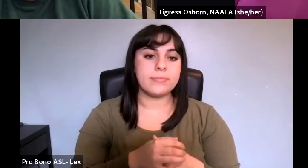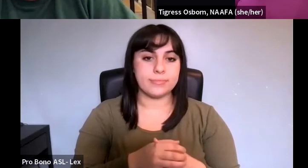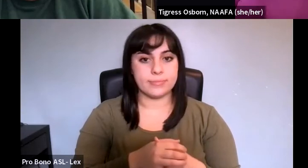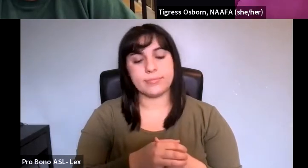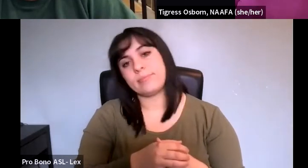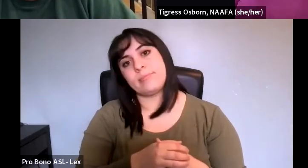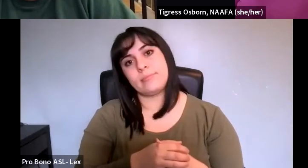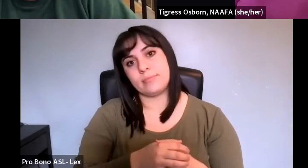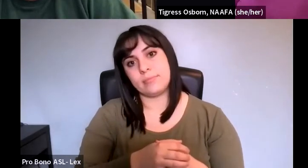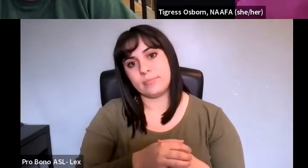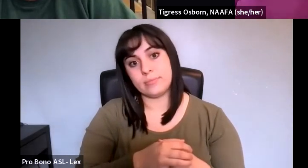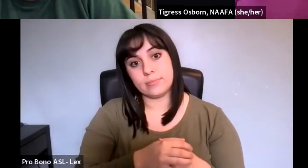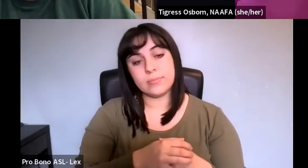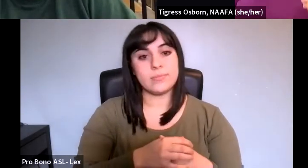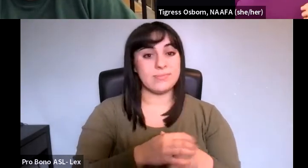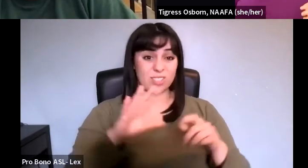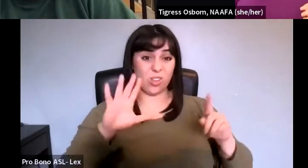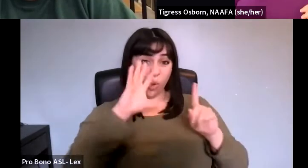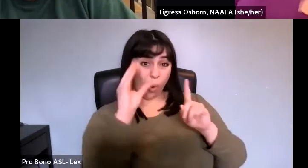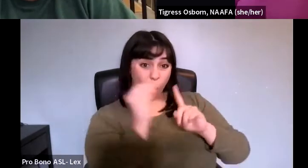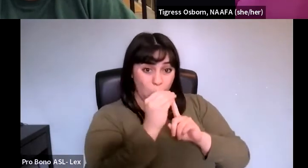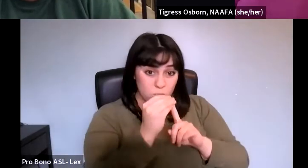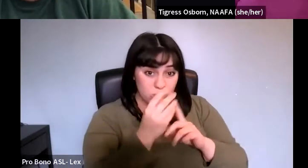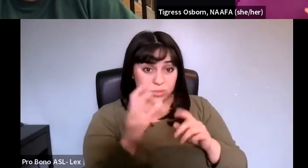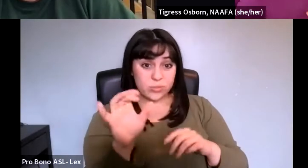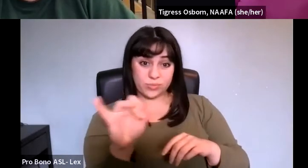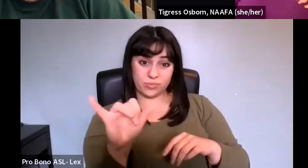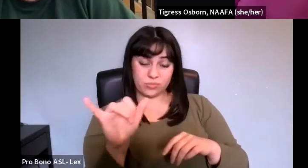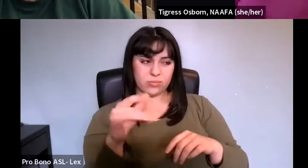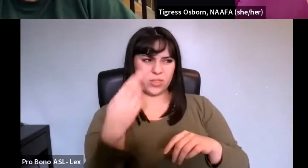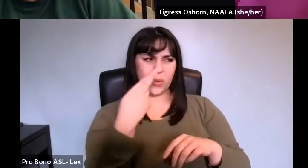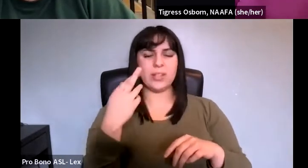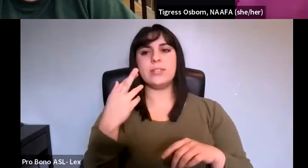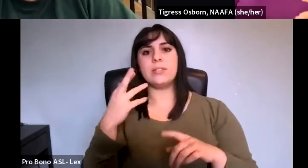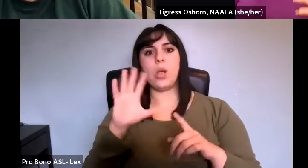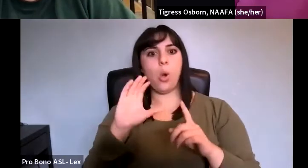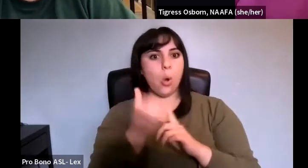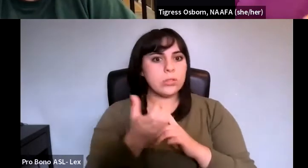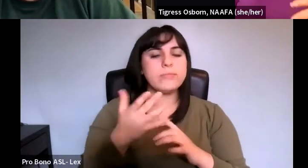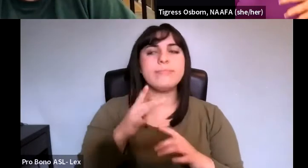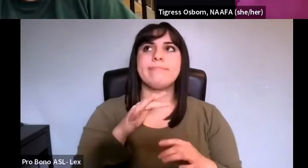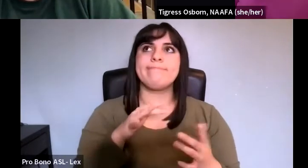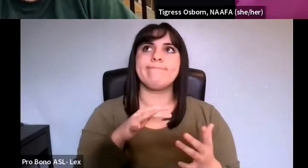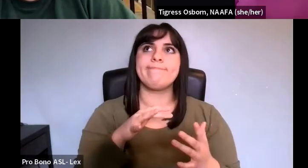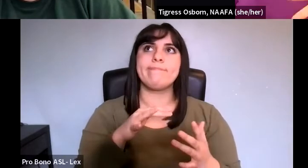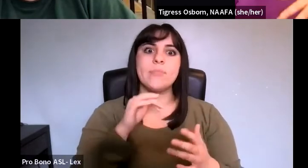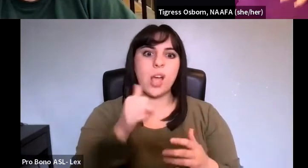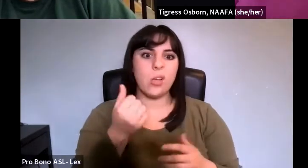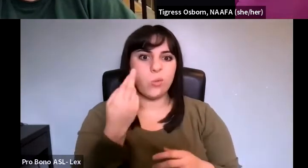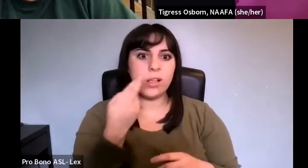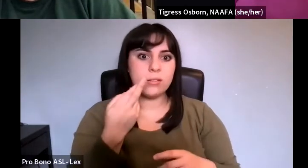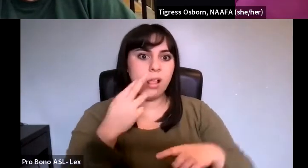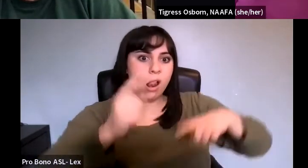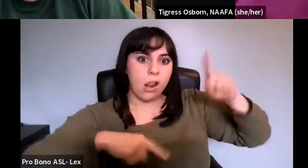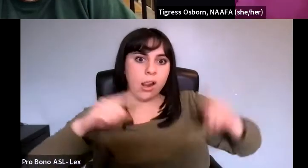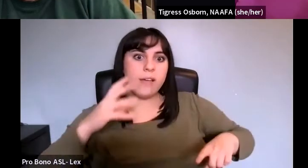what fat people look like. If you're in activist community or you socialize in fat positive circles, you know, BBW nightlife